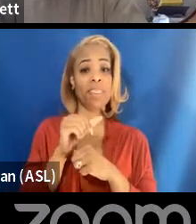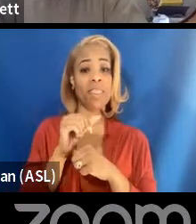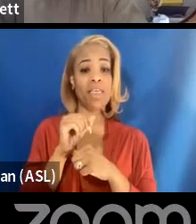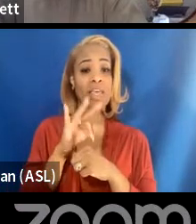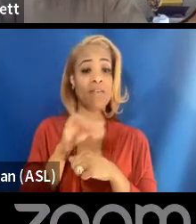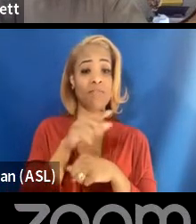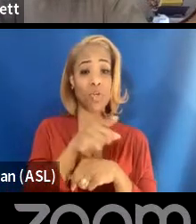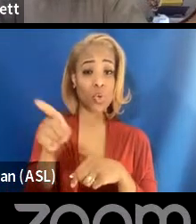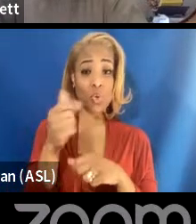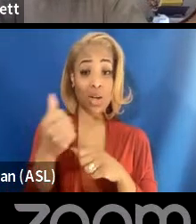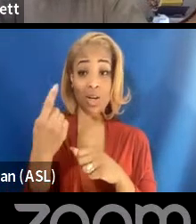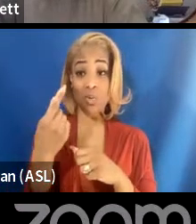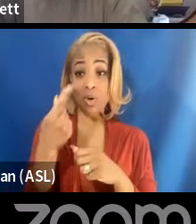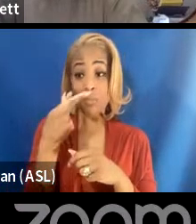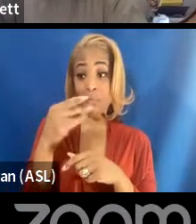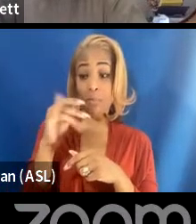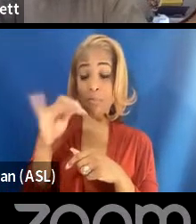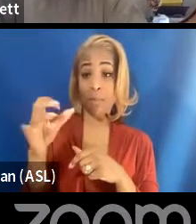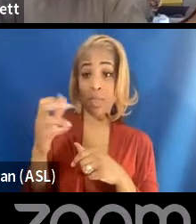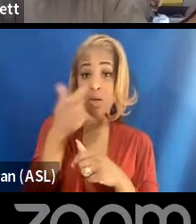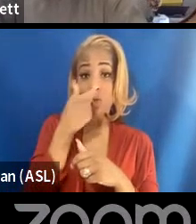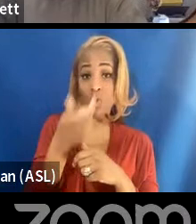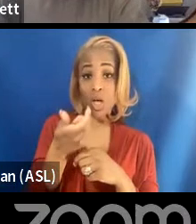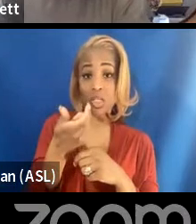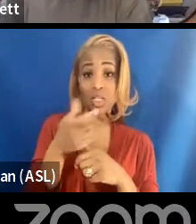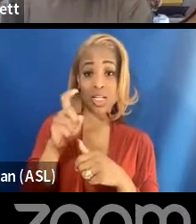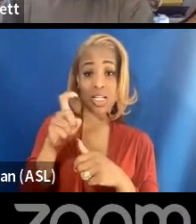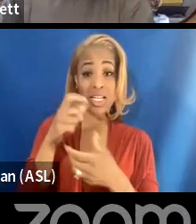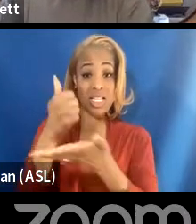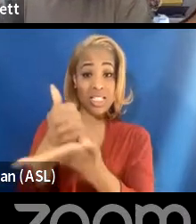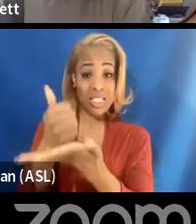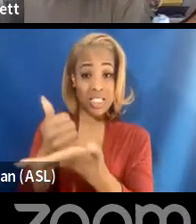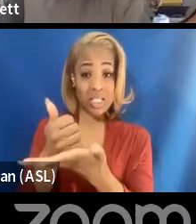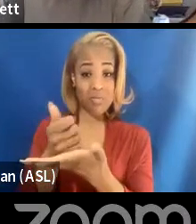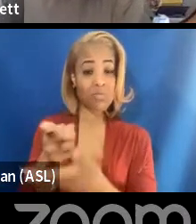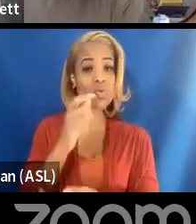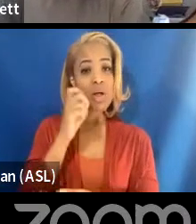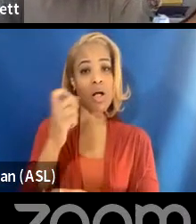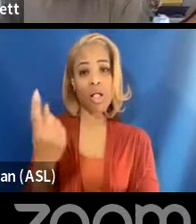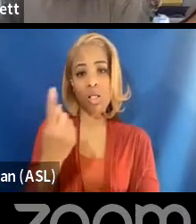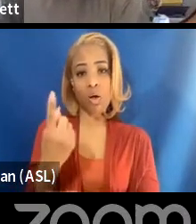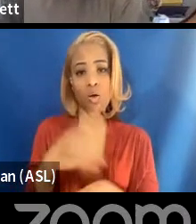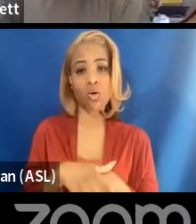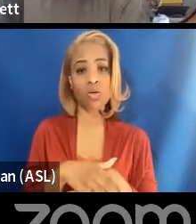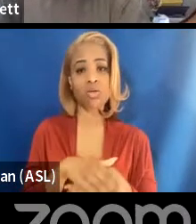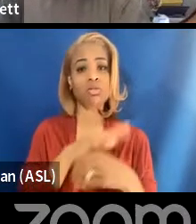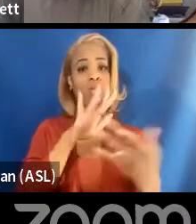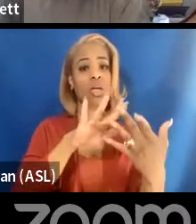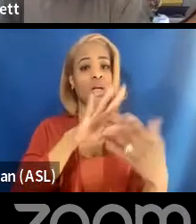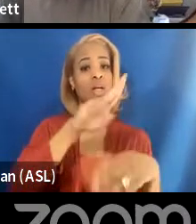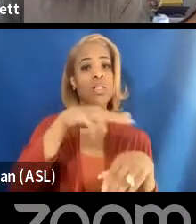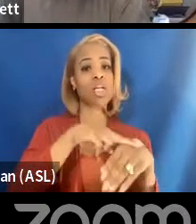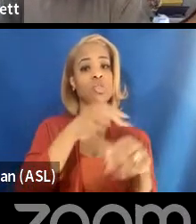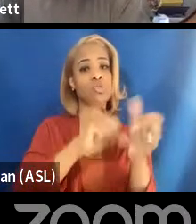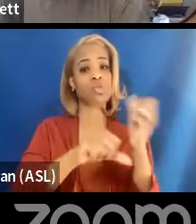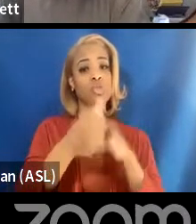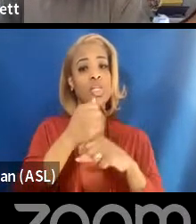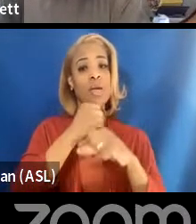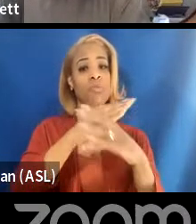anyone in the public watching need assistance, know that you're not alone and contact the National Suicide Prevention Hotline